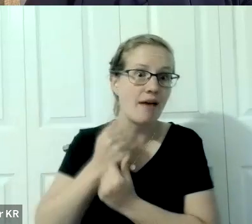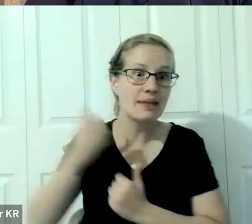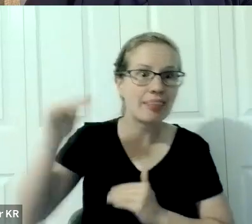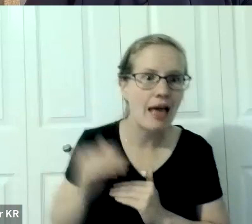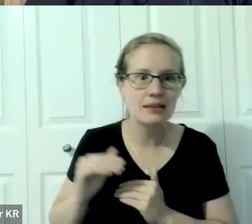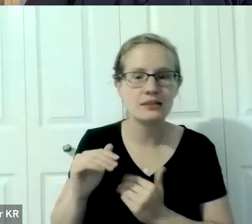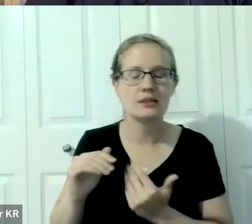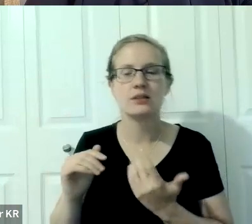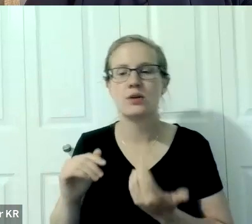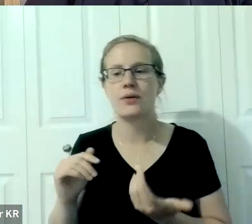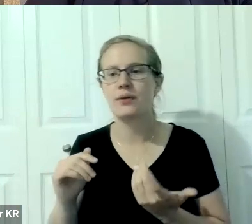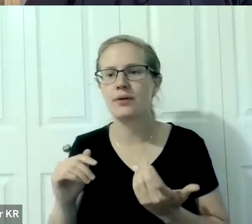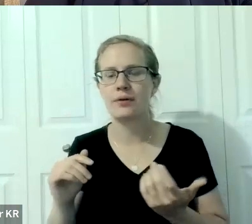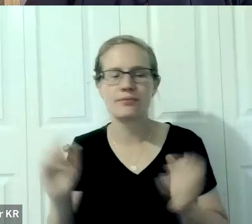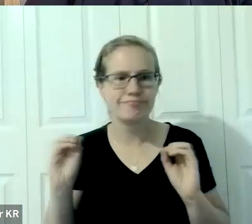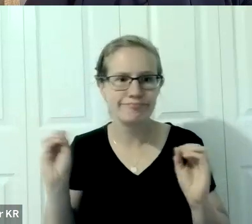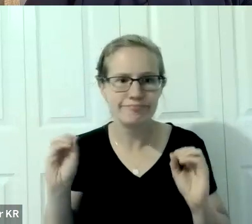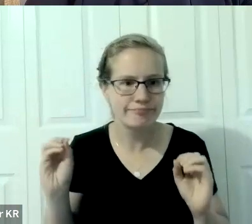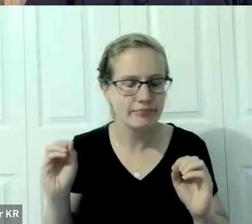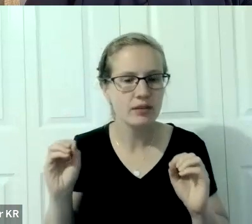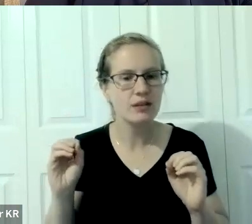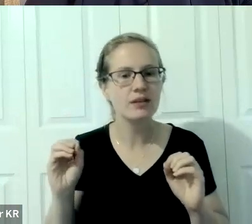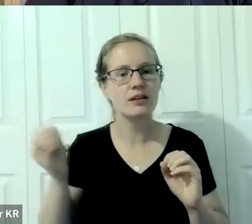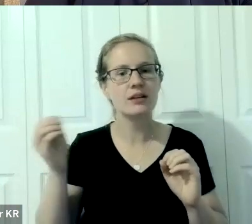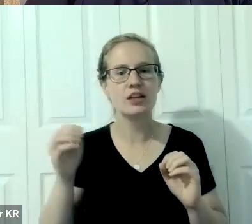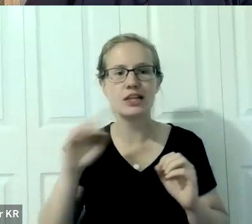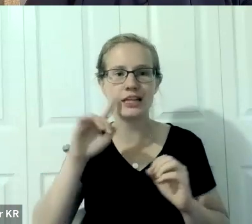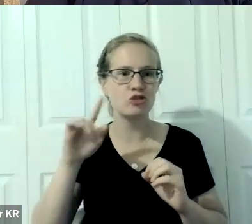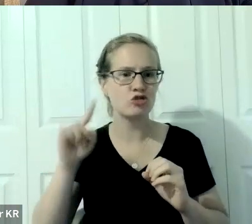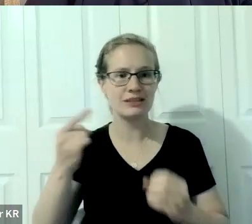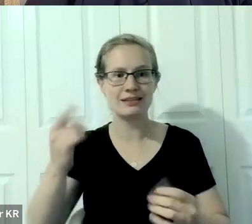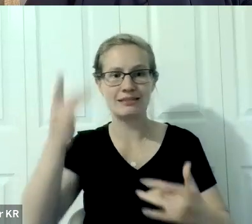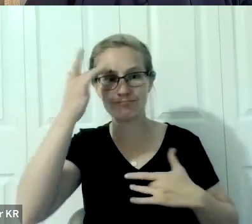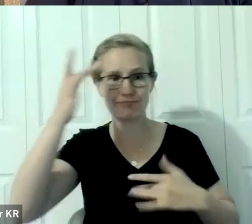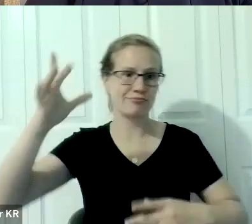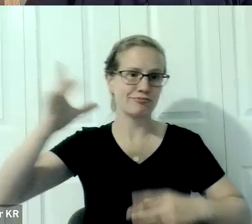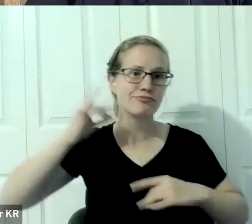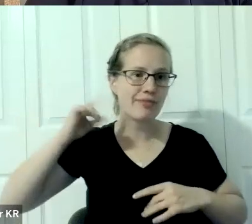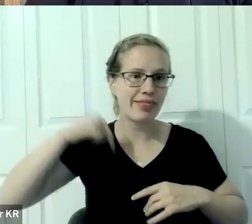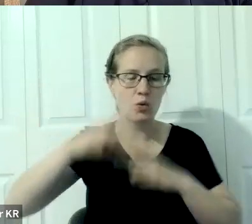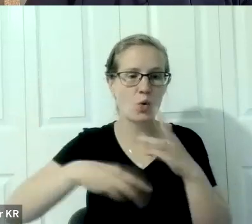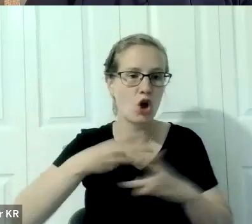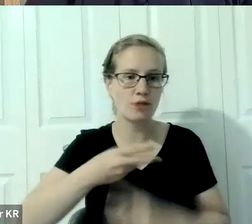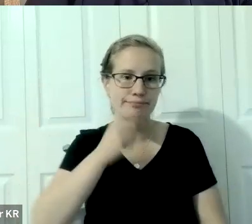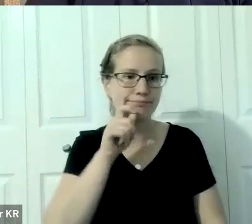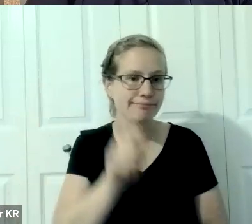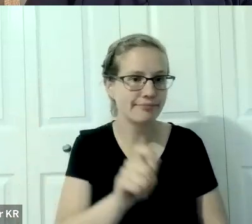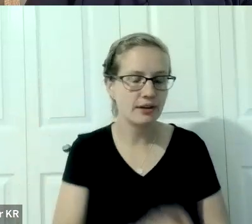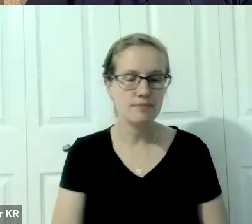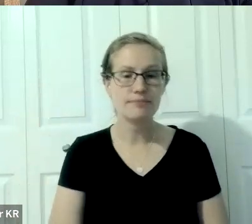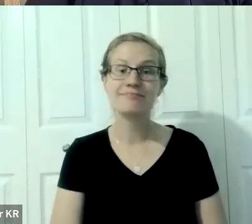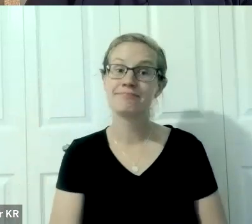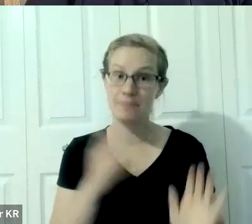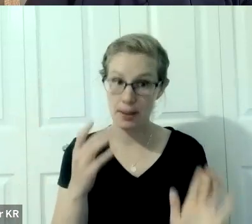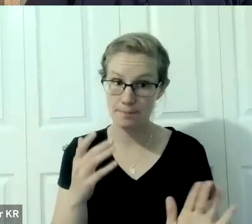me more, or anything like that. It's just the illness that I got in this world. Now,